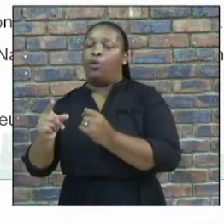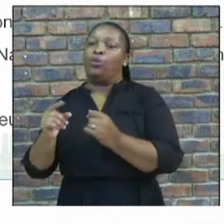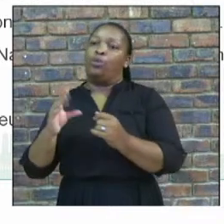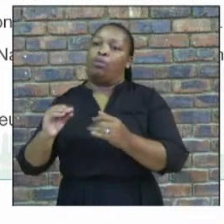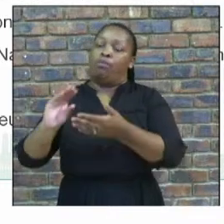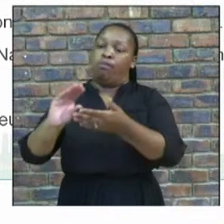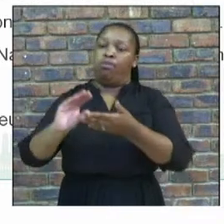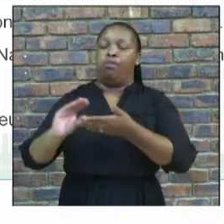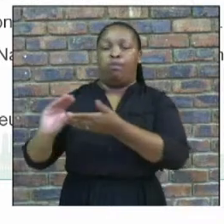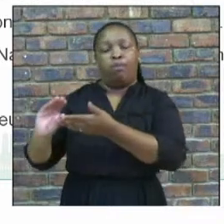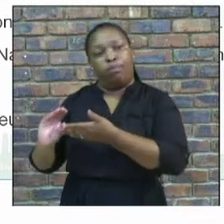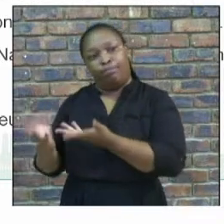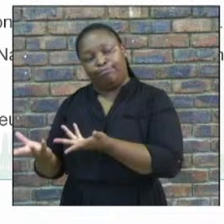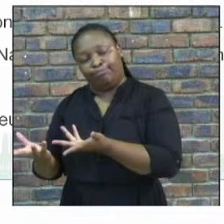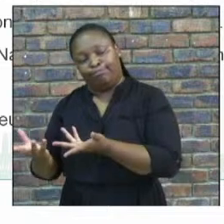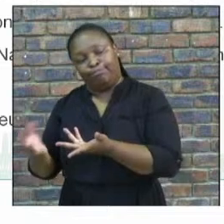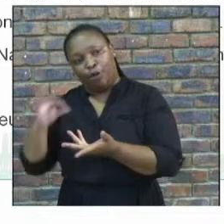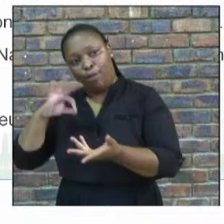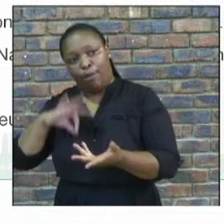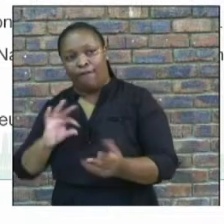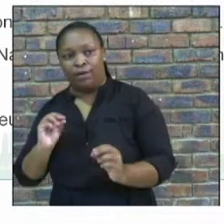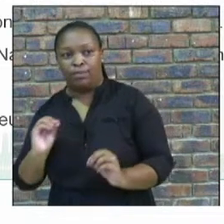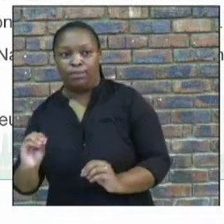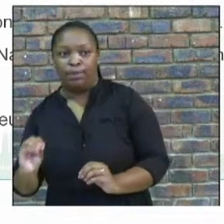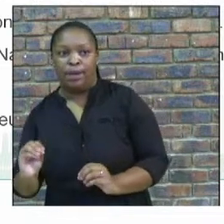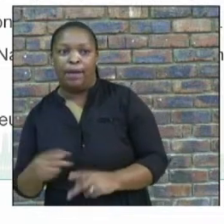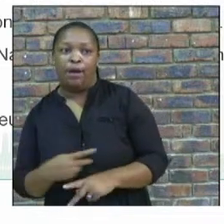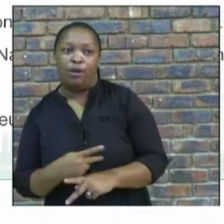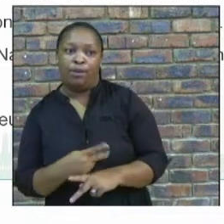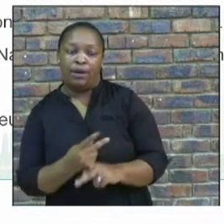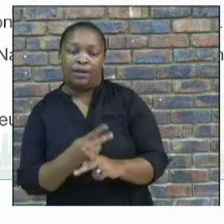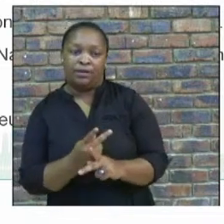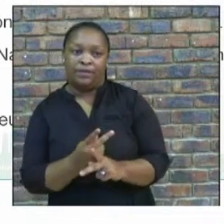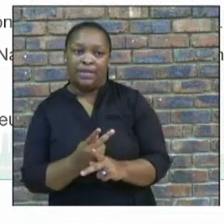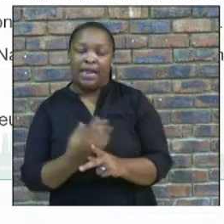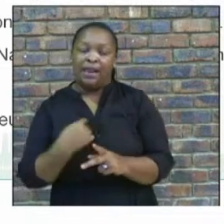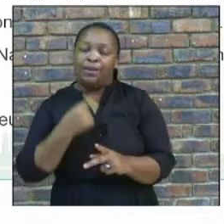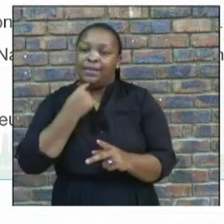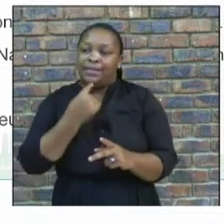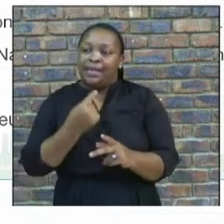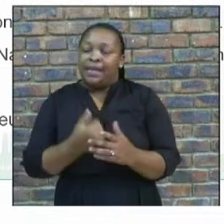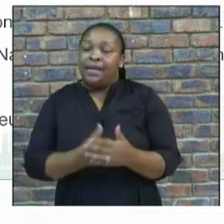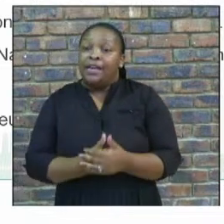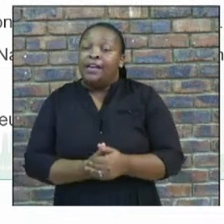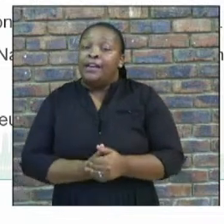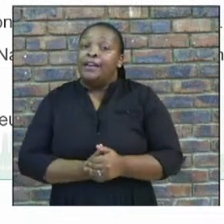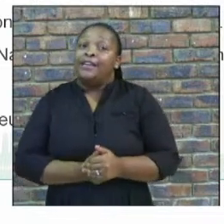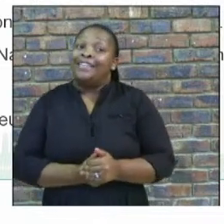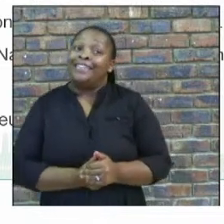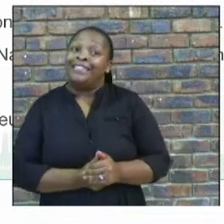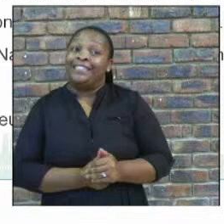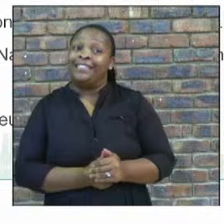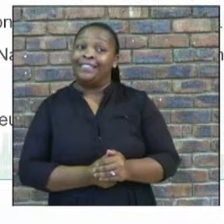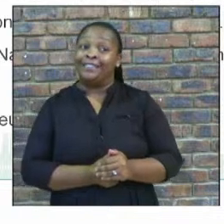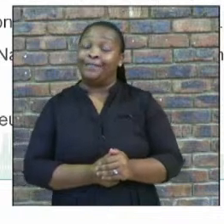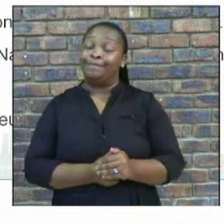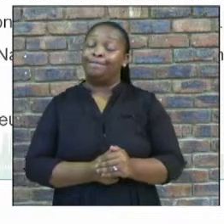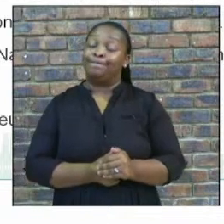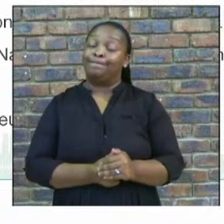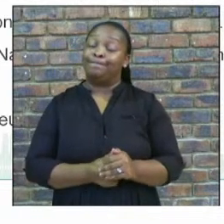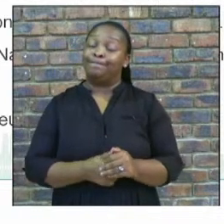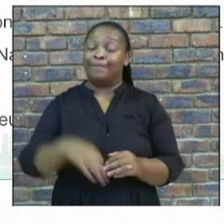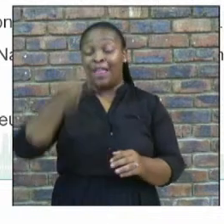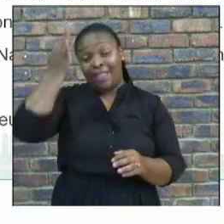be carried. And when we say carried, we mean that the state is going to participate